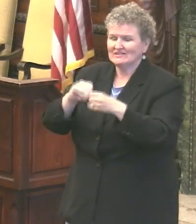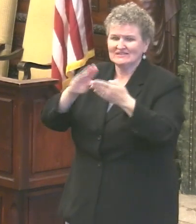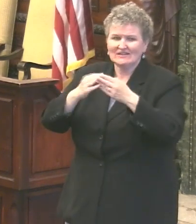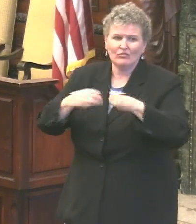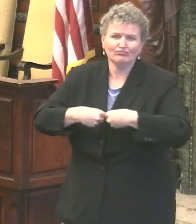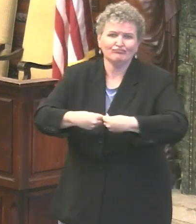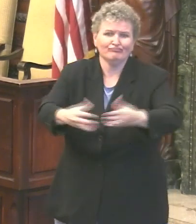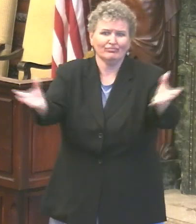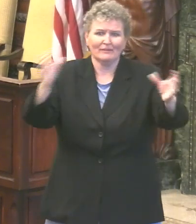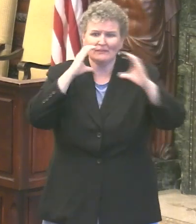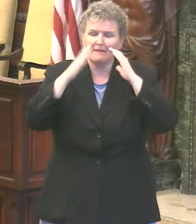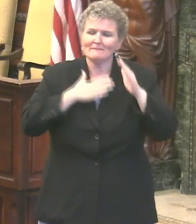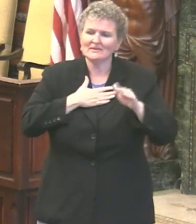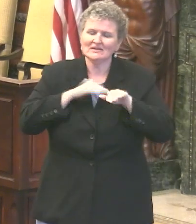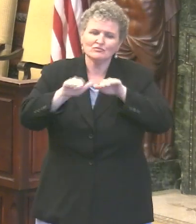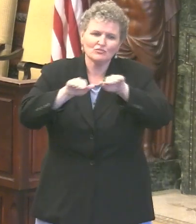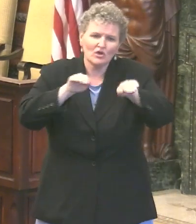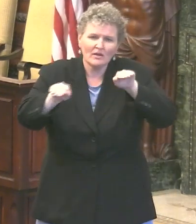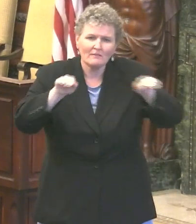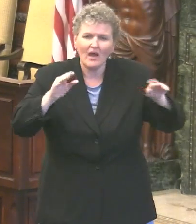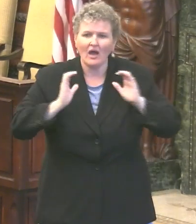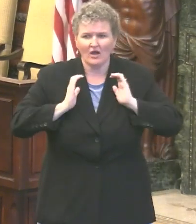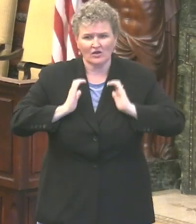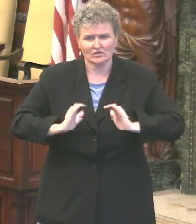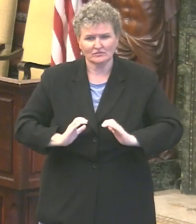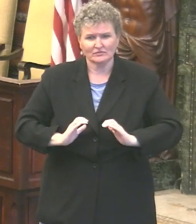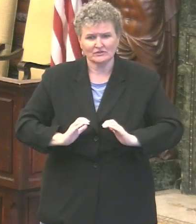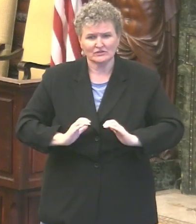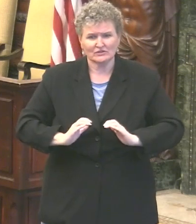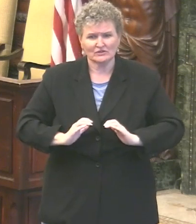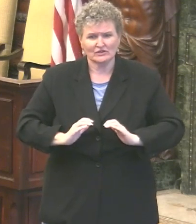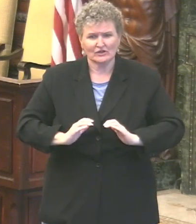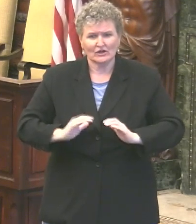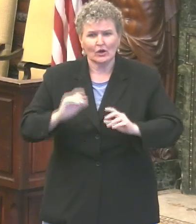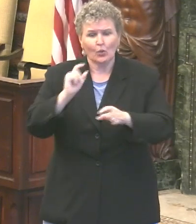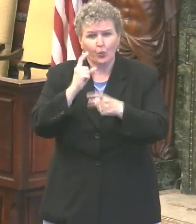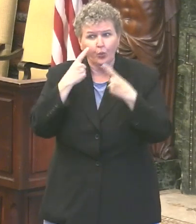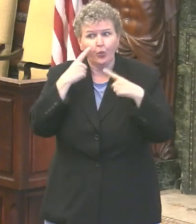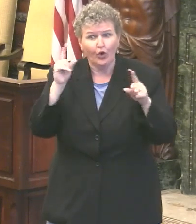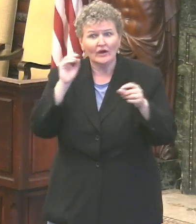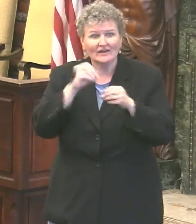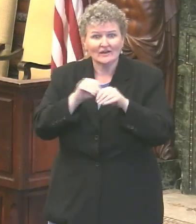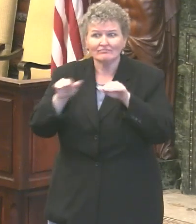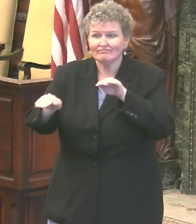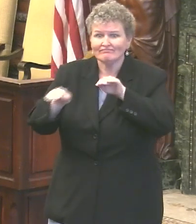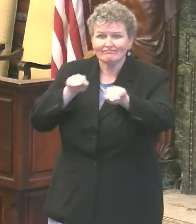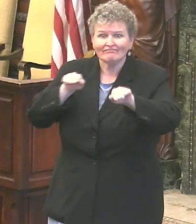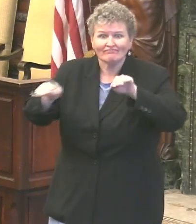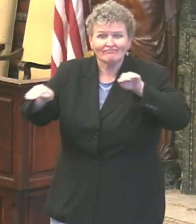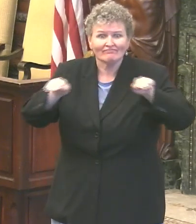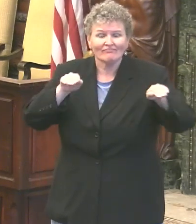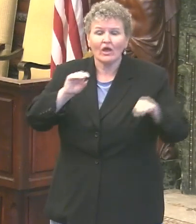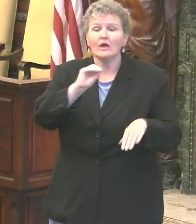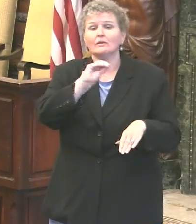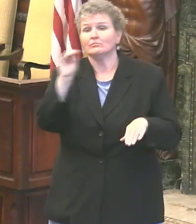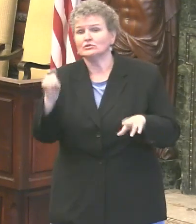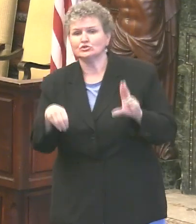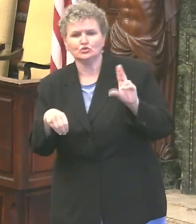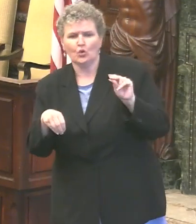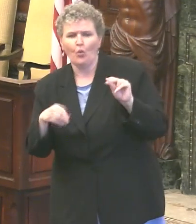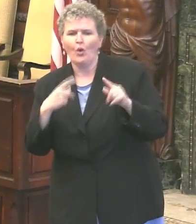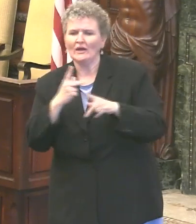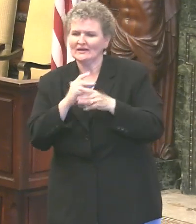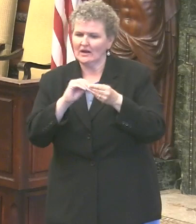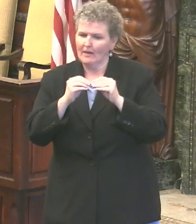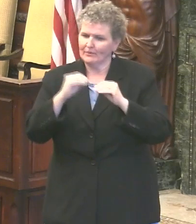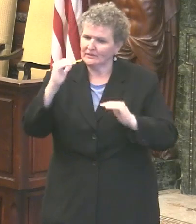their customers. That we do think is gradually working. It may not be 100%, but we're making progress on that. And again, if there's anybody